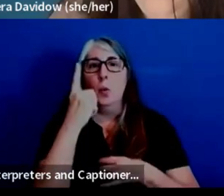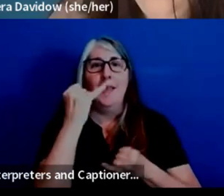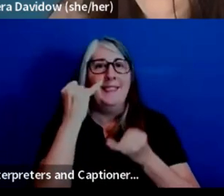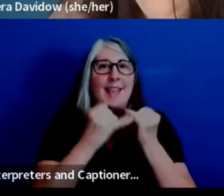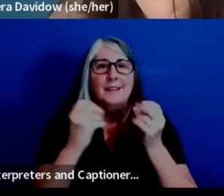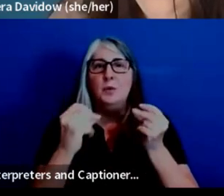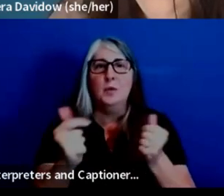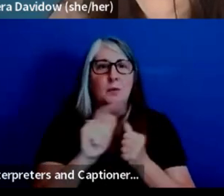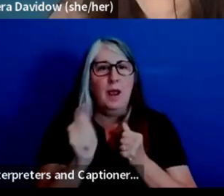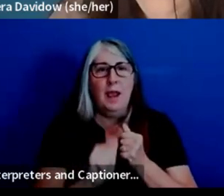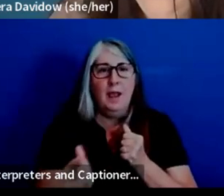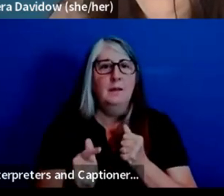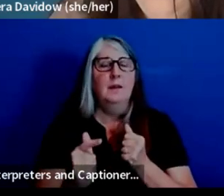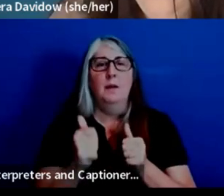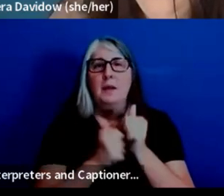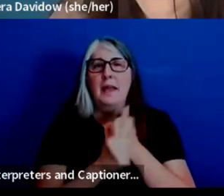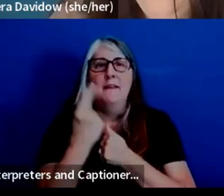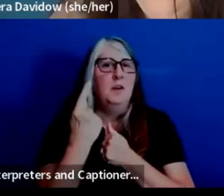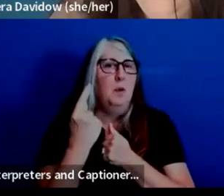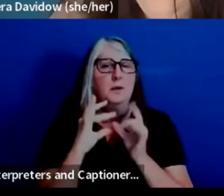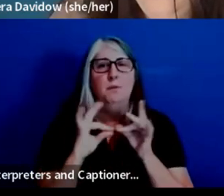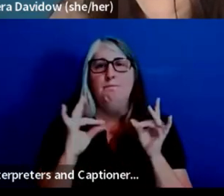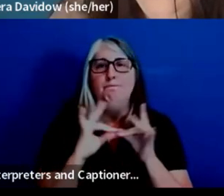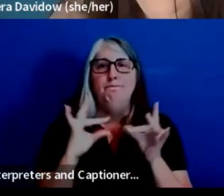round. Would love to hear from everyone